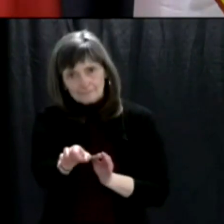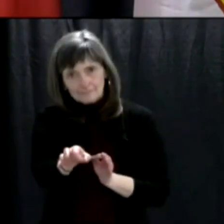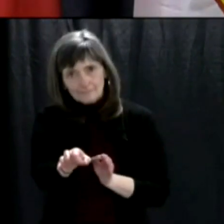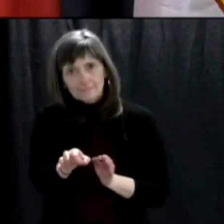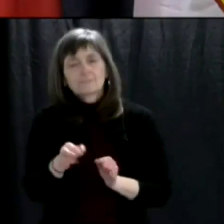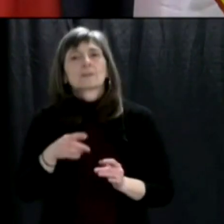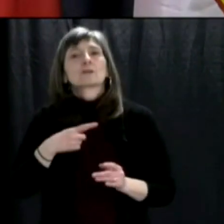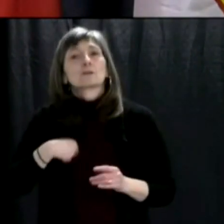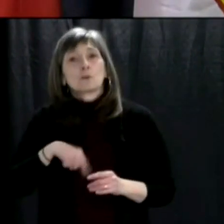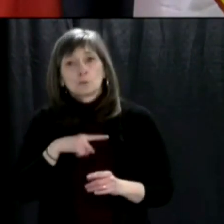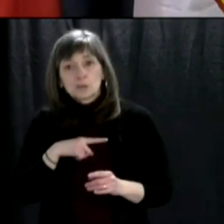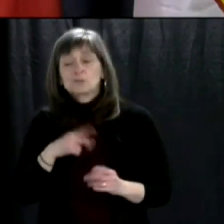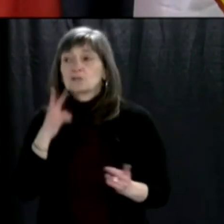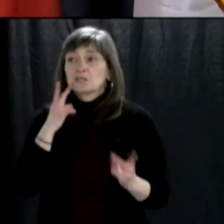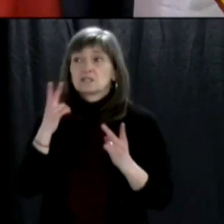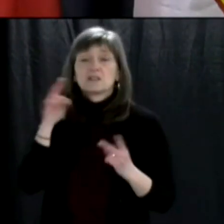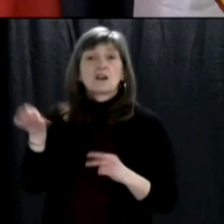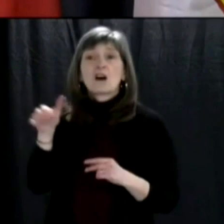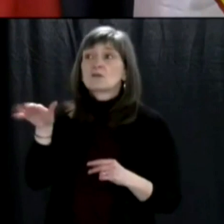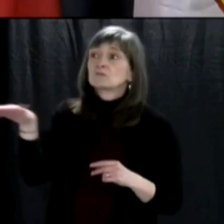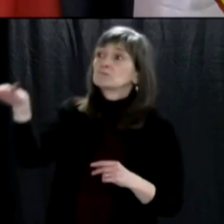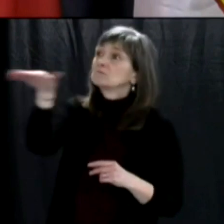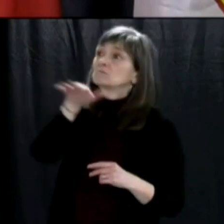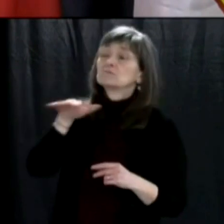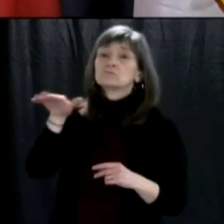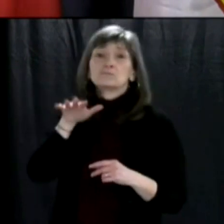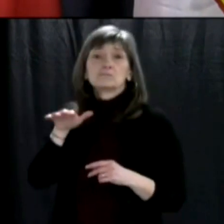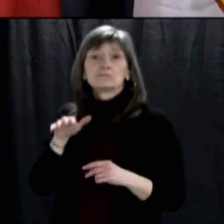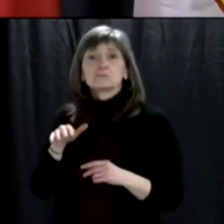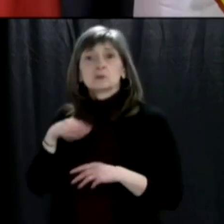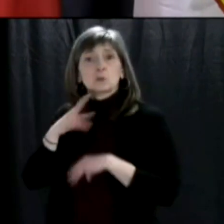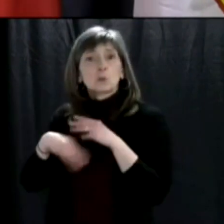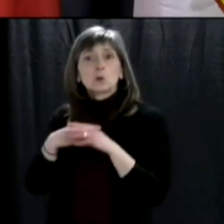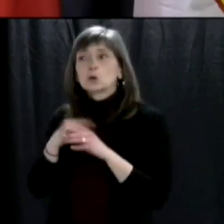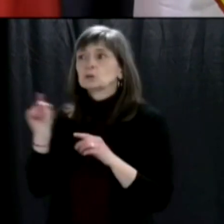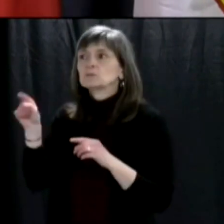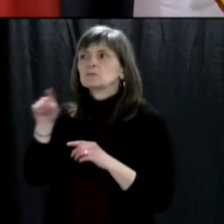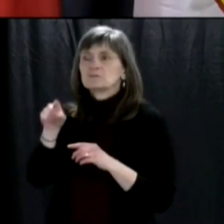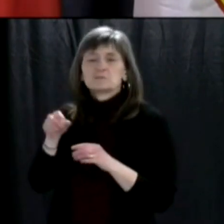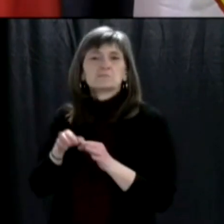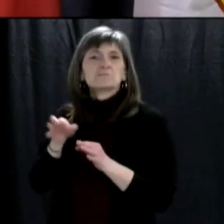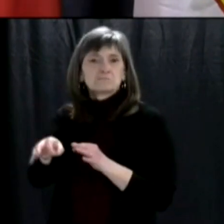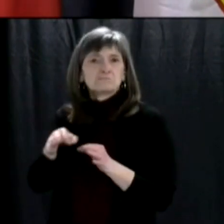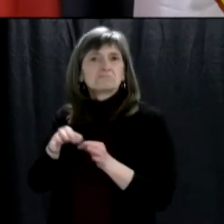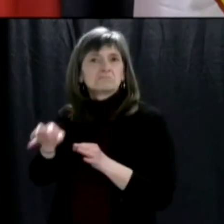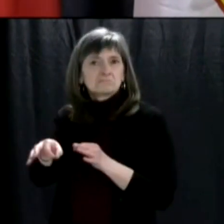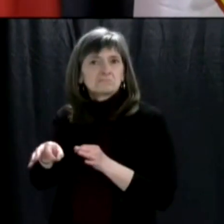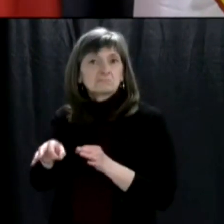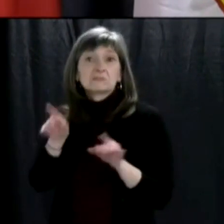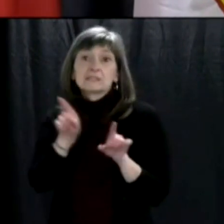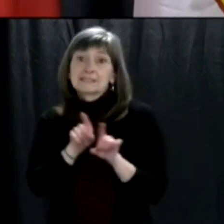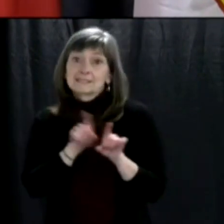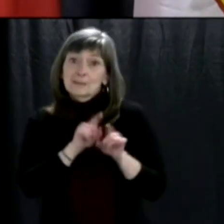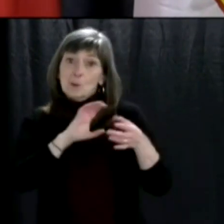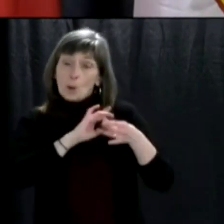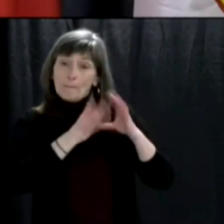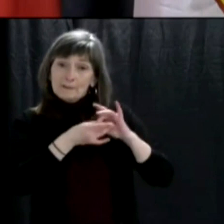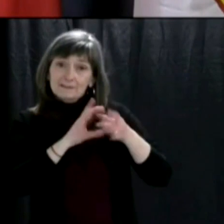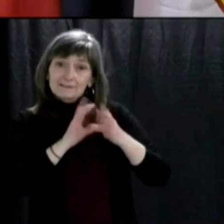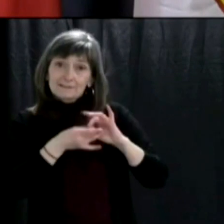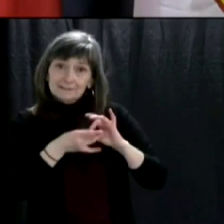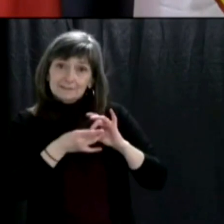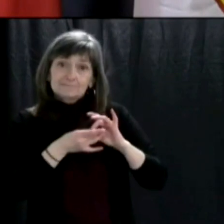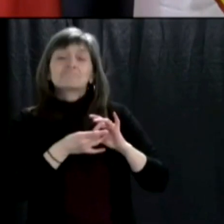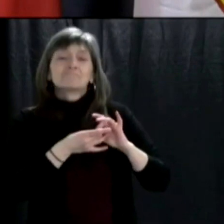very consistent with what we've seen with other sporting organizations around the world, including the International Olympic Committee, with